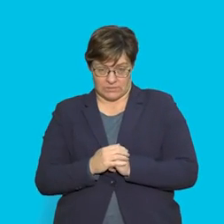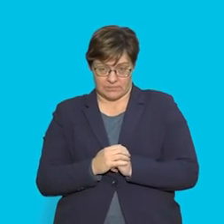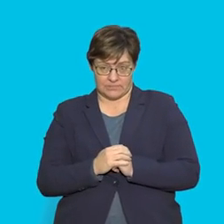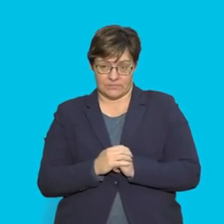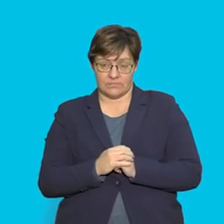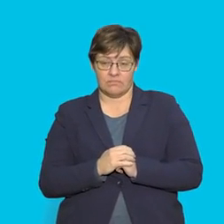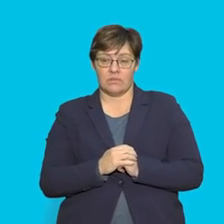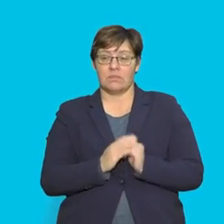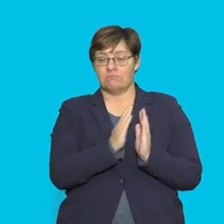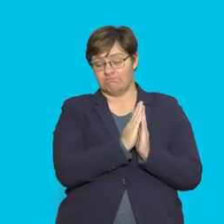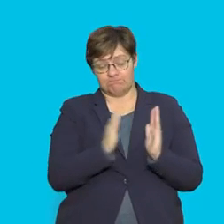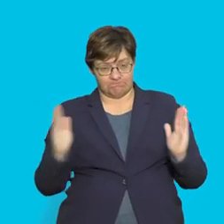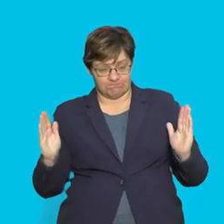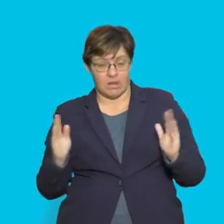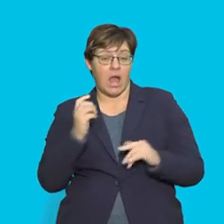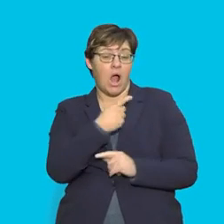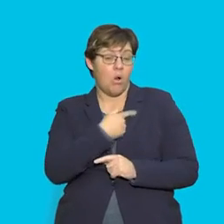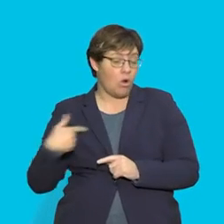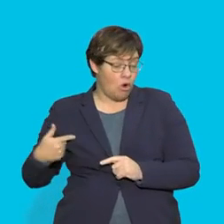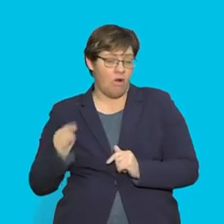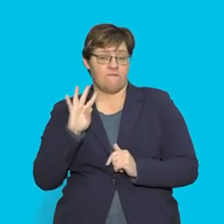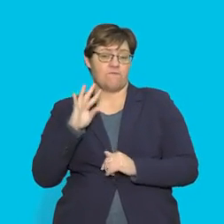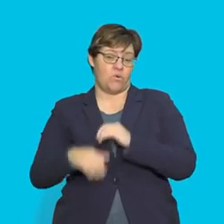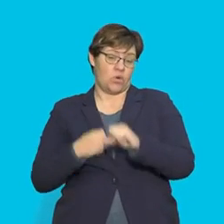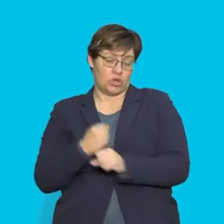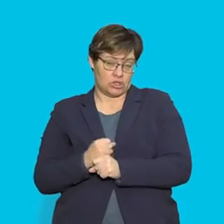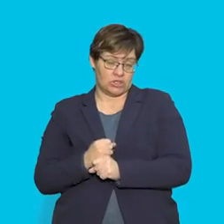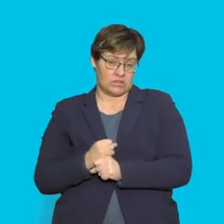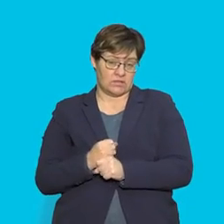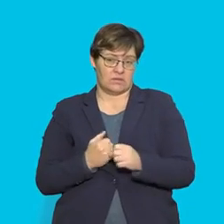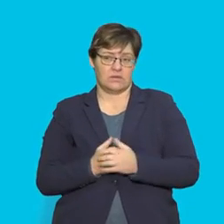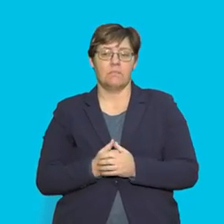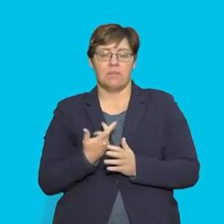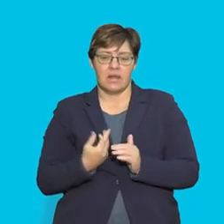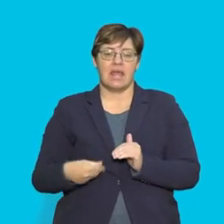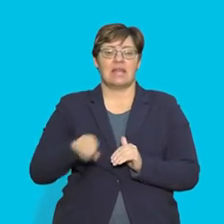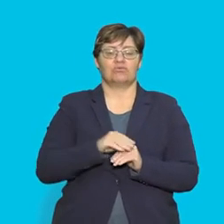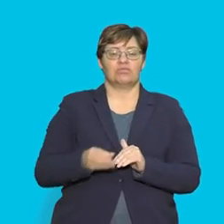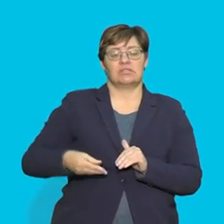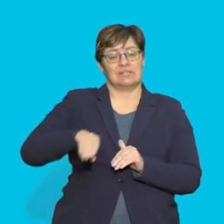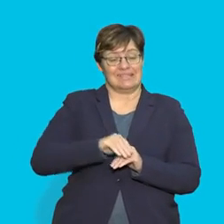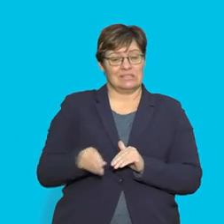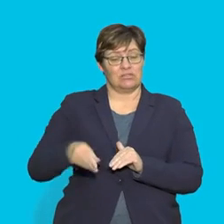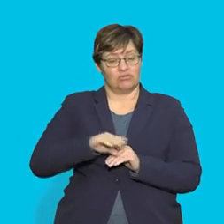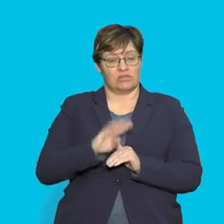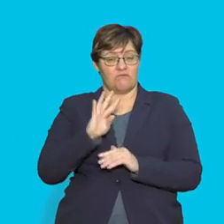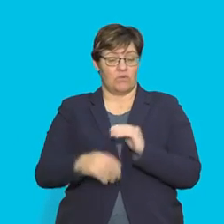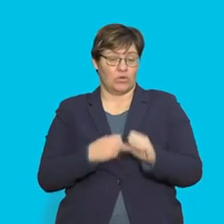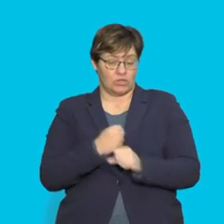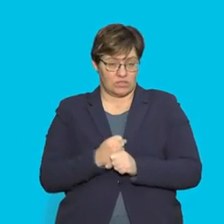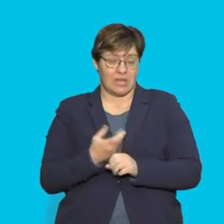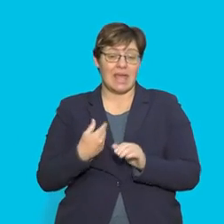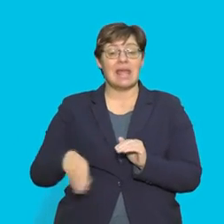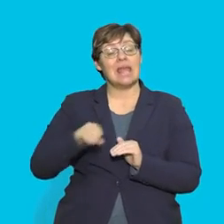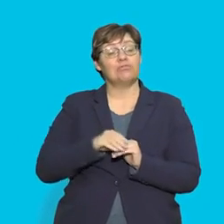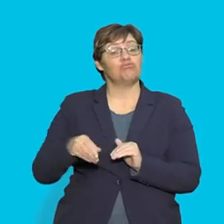into this, and the payments are going to last for 4 years, right? So it means this is gaining interest for 4